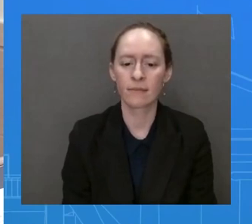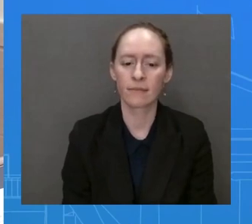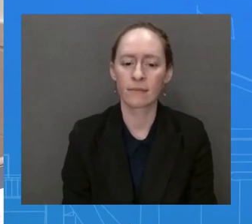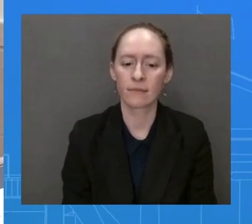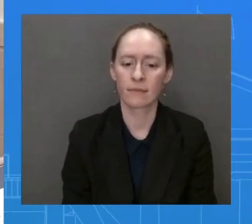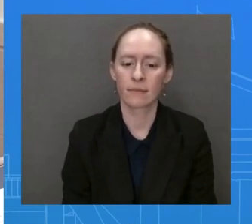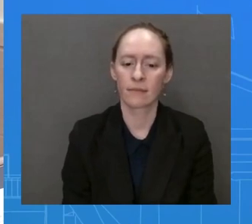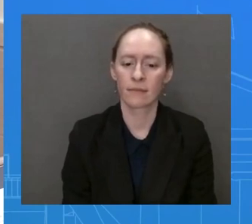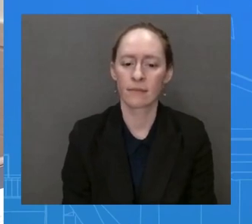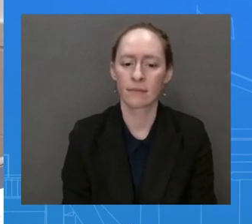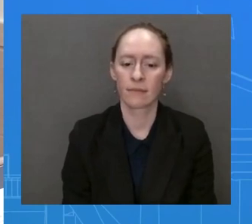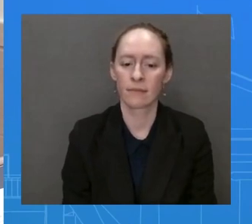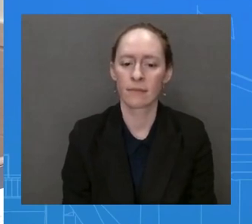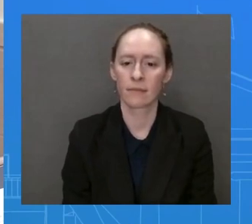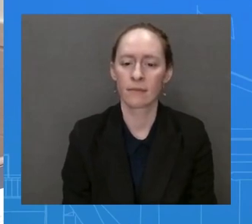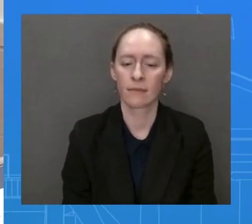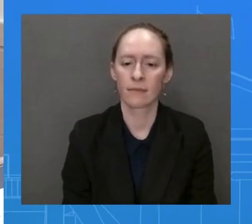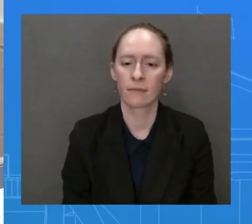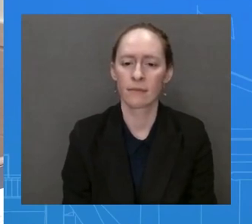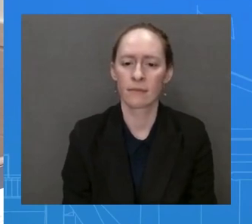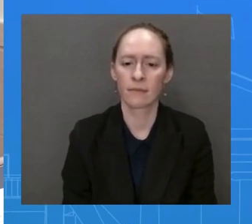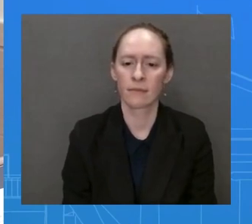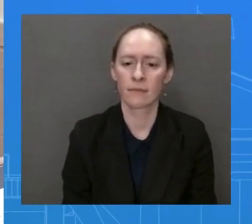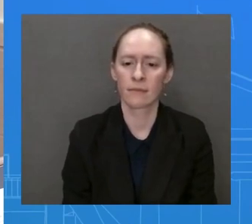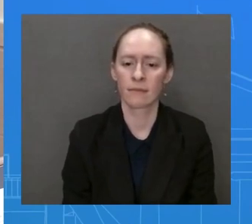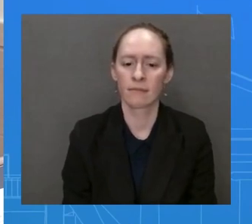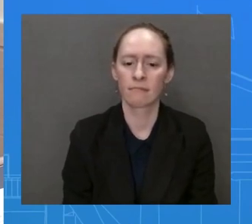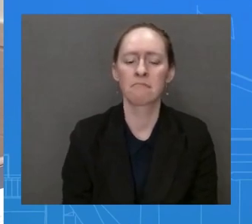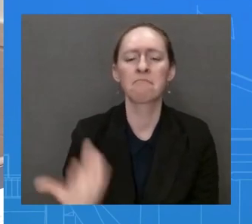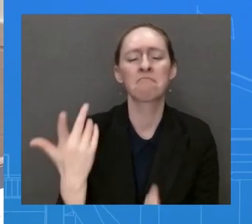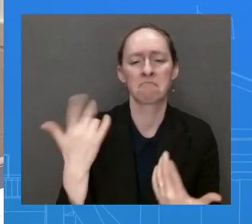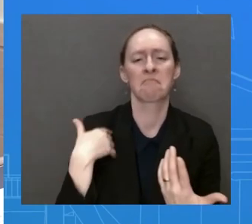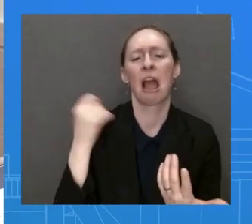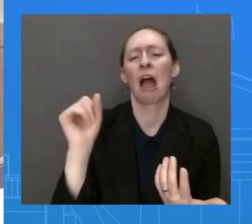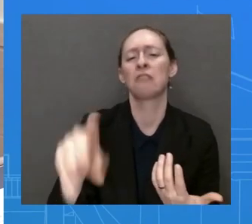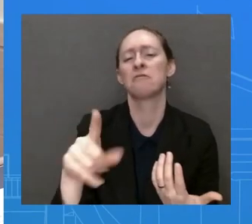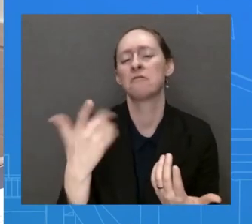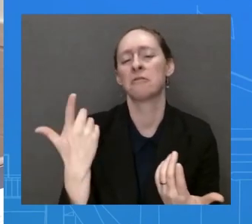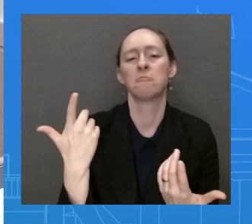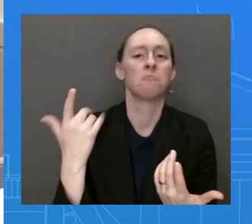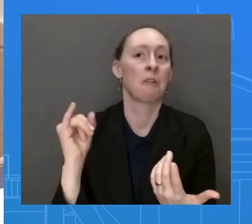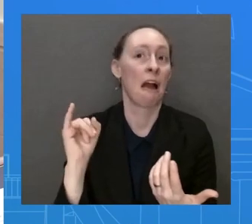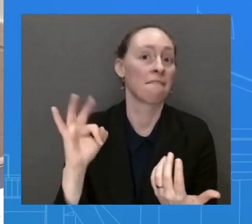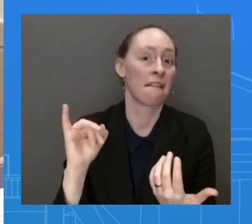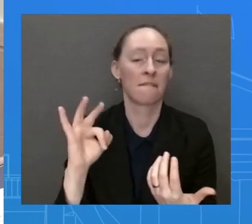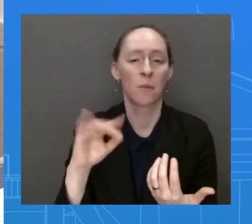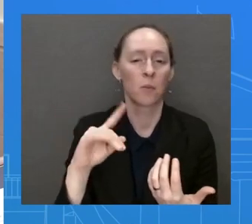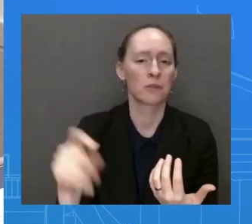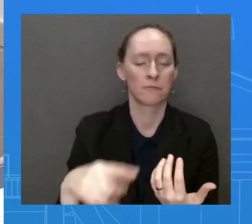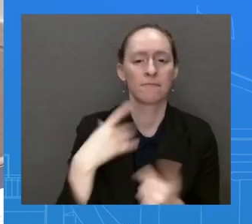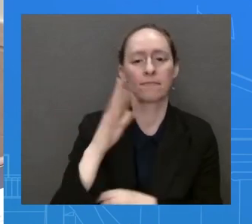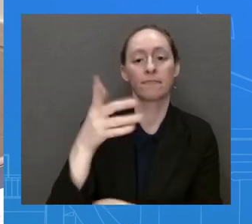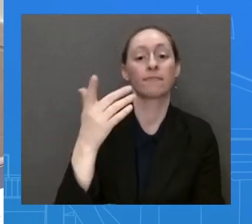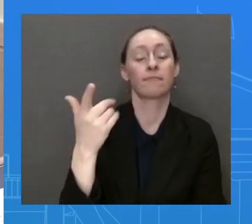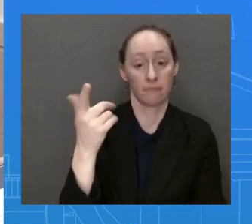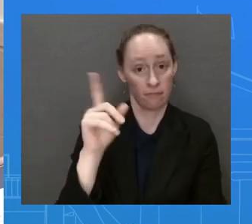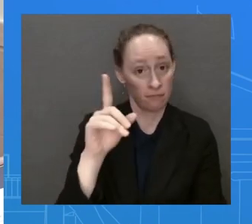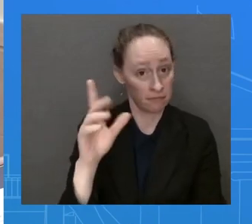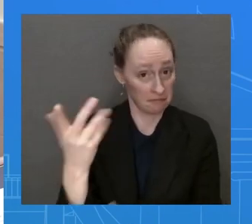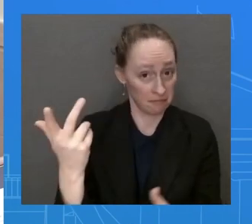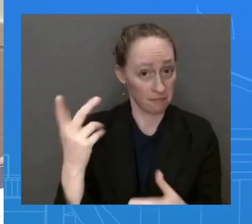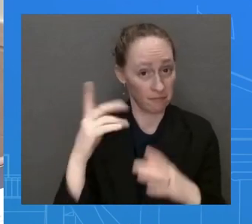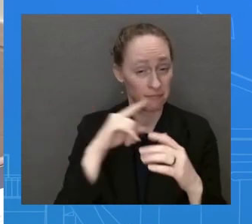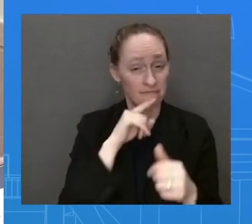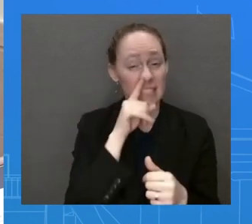big picture question here. Does the White House, broadly speaking, have an obligation to share not just with the National Archives, but with the